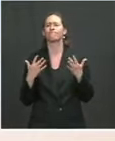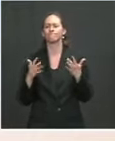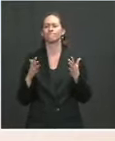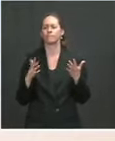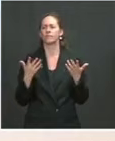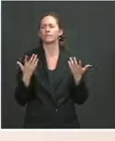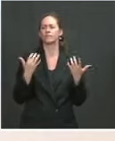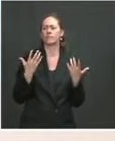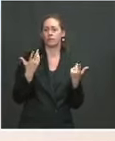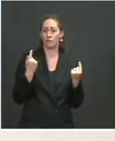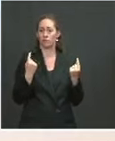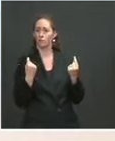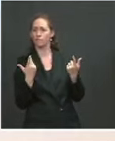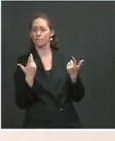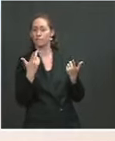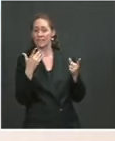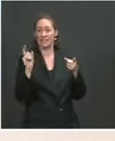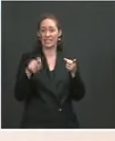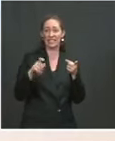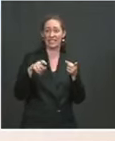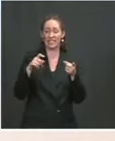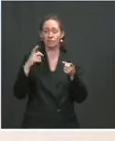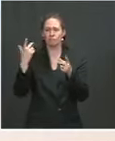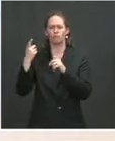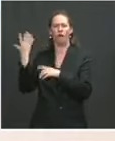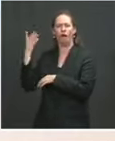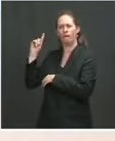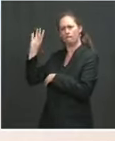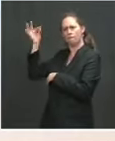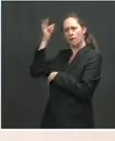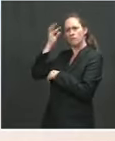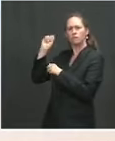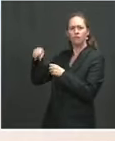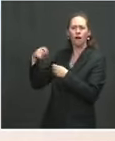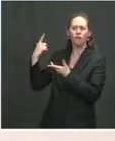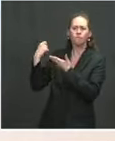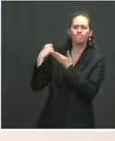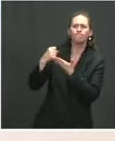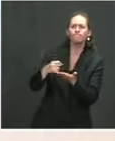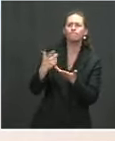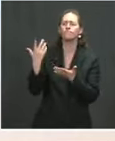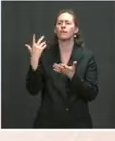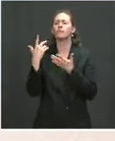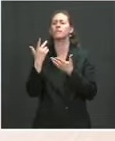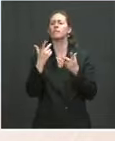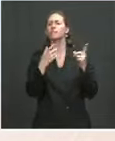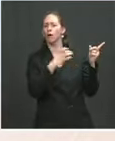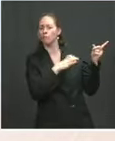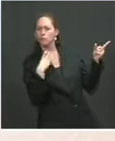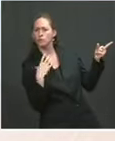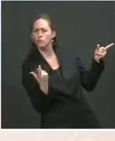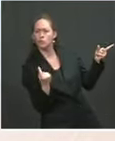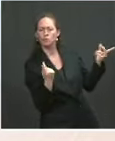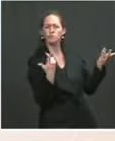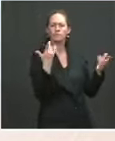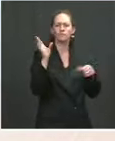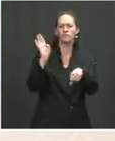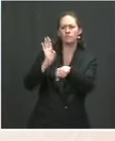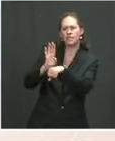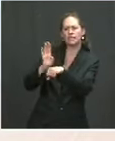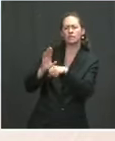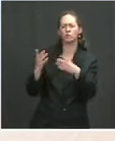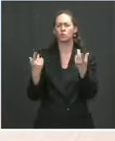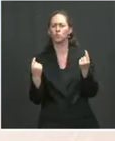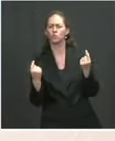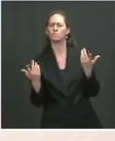needs there are, both from the federal government in coordination with Congress or from the private sector. And that review's focus on the